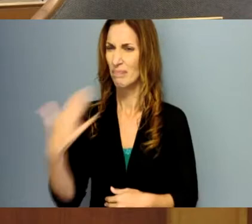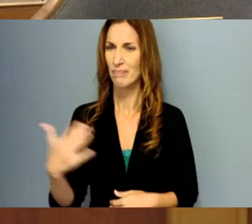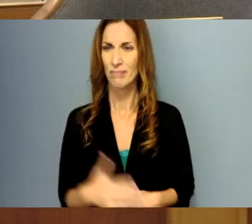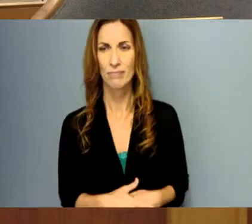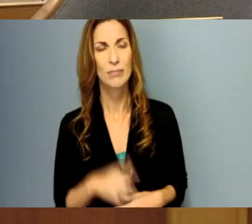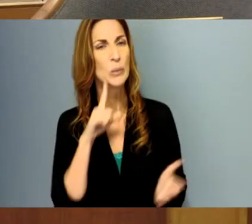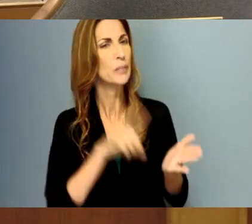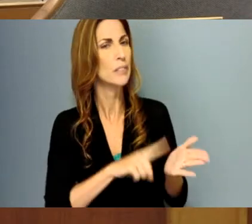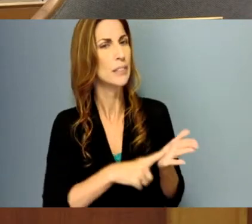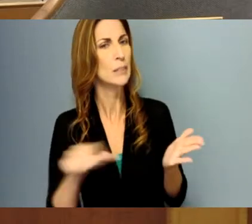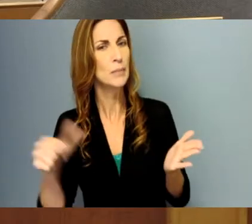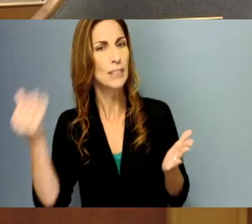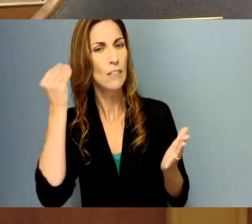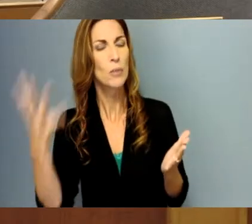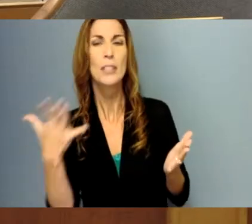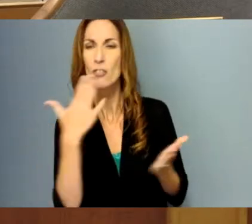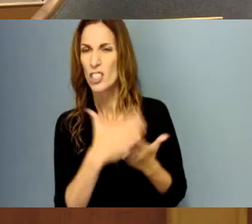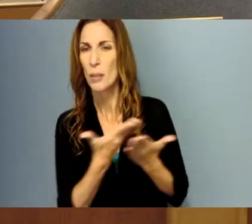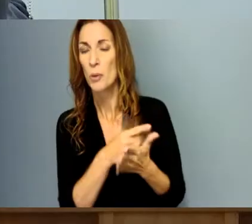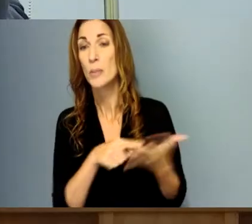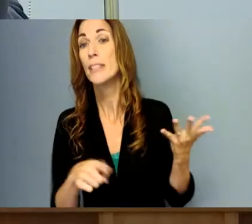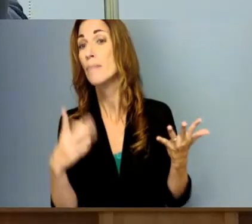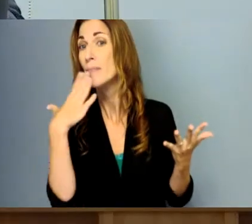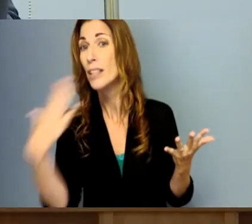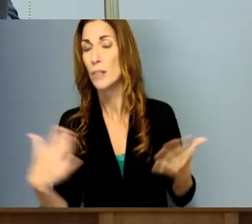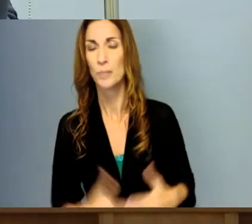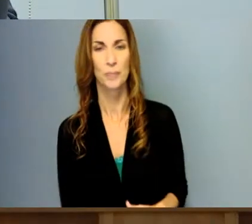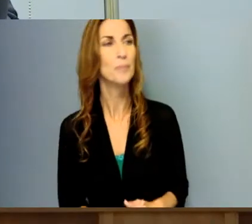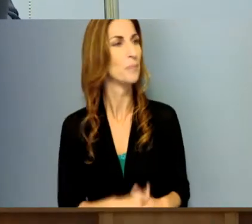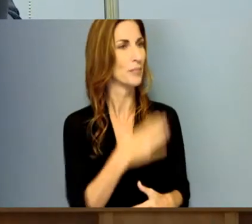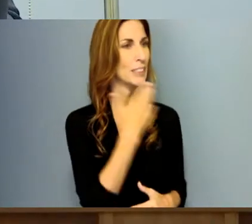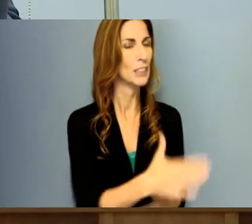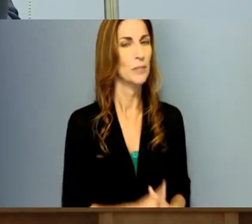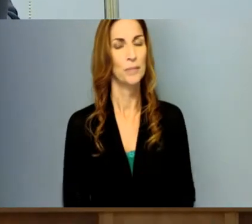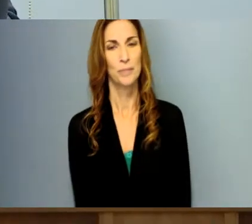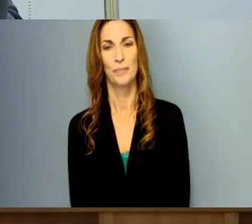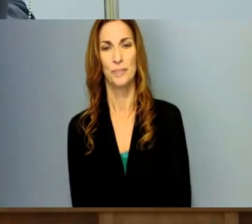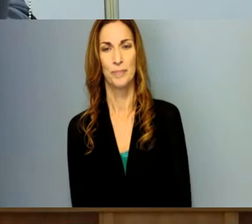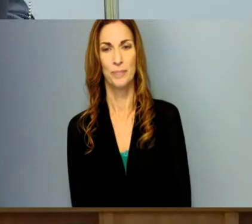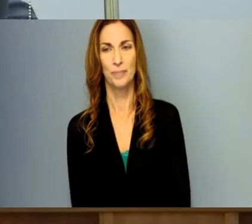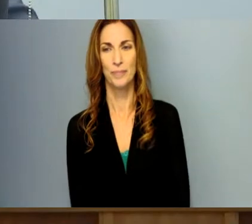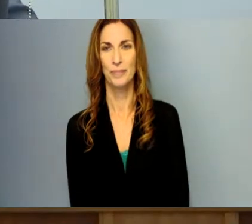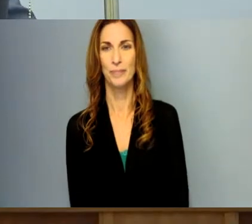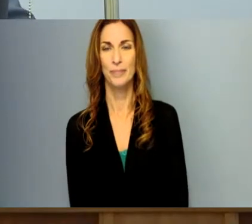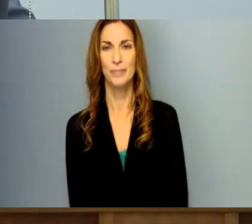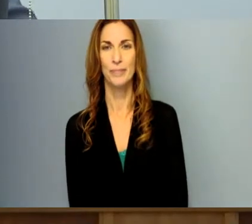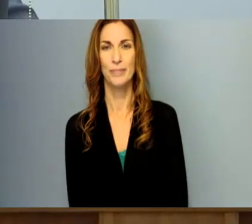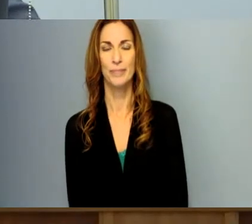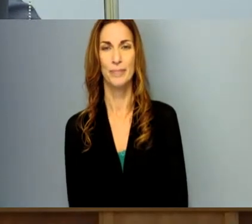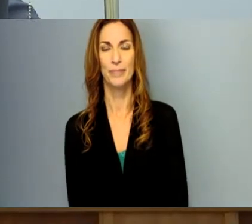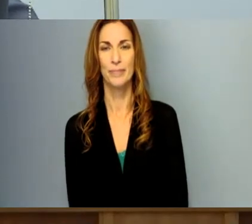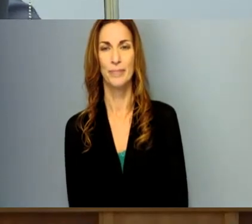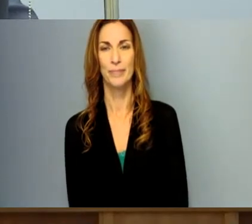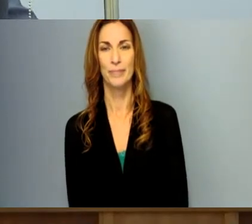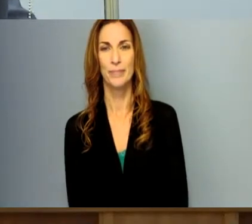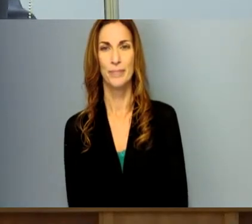some information for some of the things. Thank you. Thank you. All right, so that addresses, let's